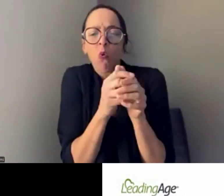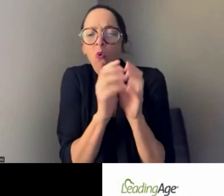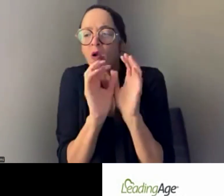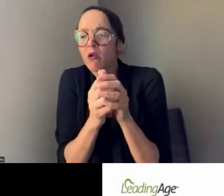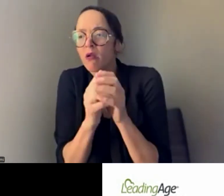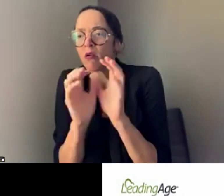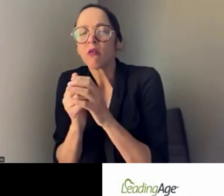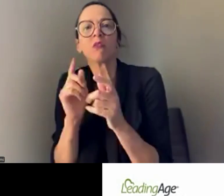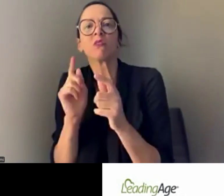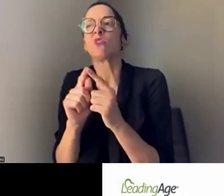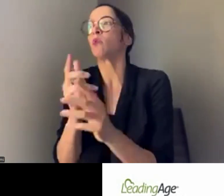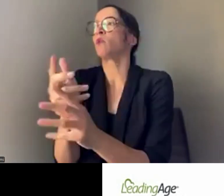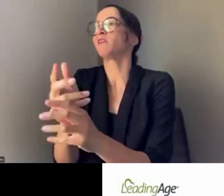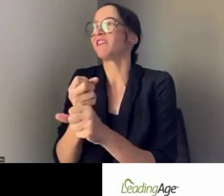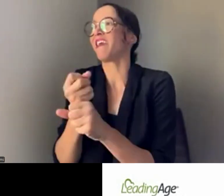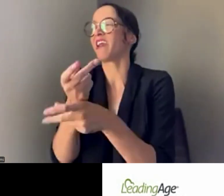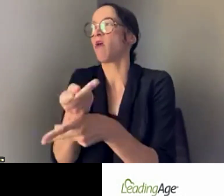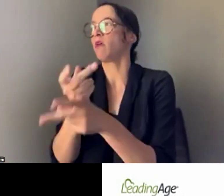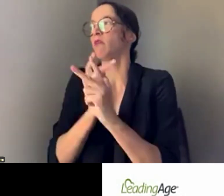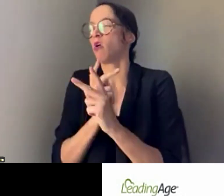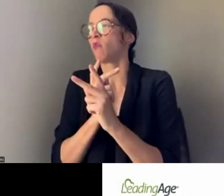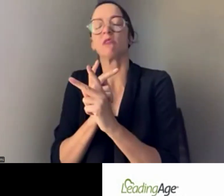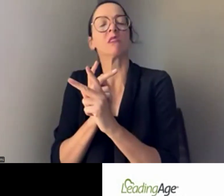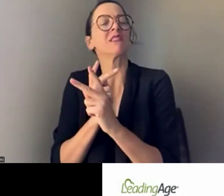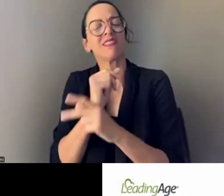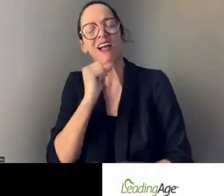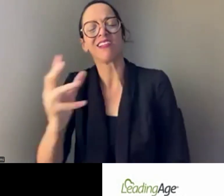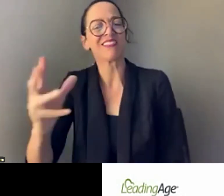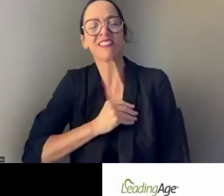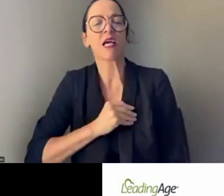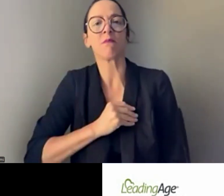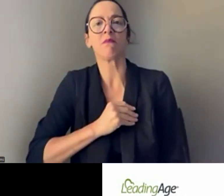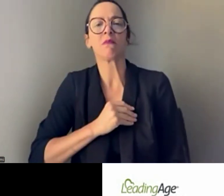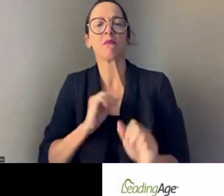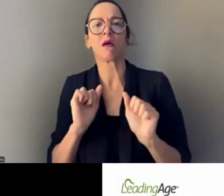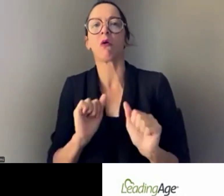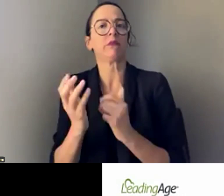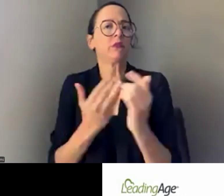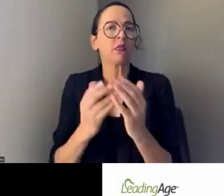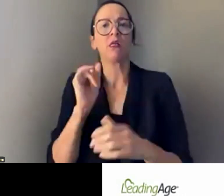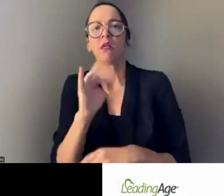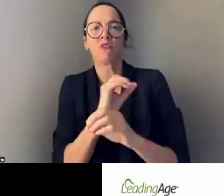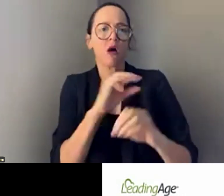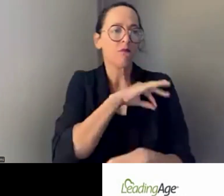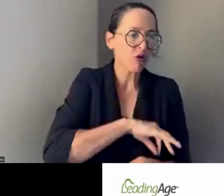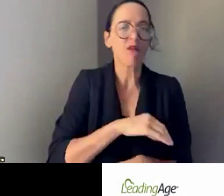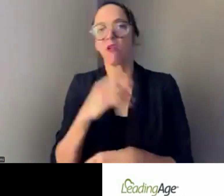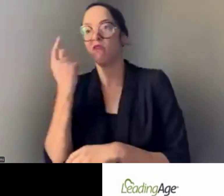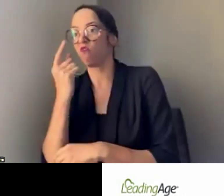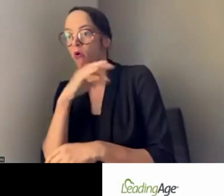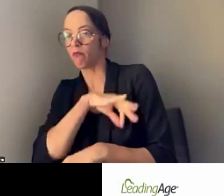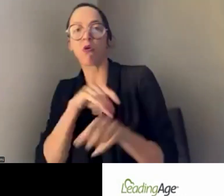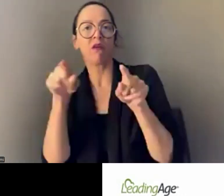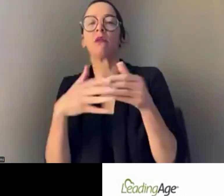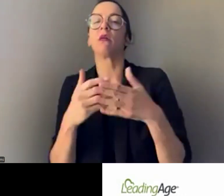out loans is just unacceptable. And it really doesn't matter whether you're a nonprofit or a for-profit in that regard. It should be unacceptable